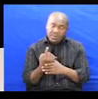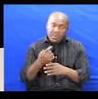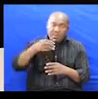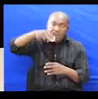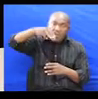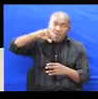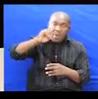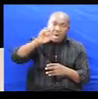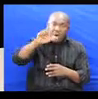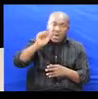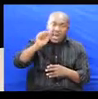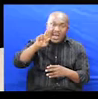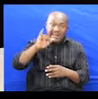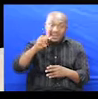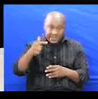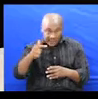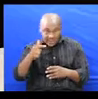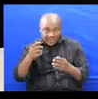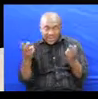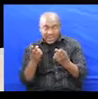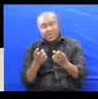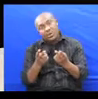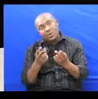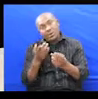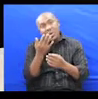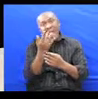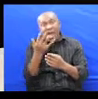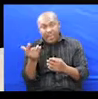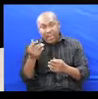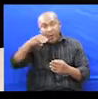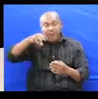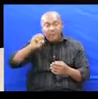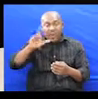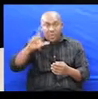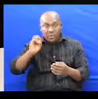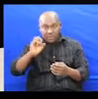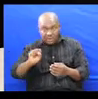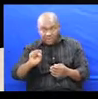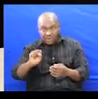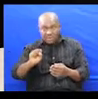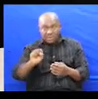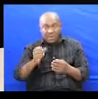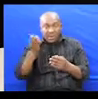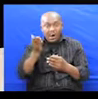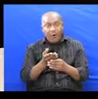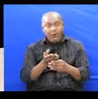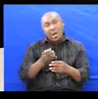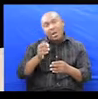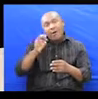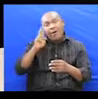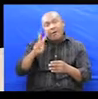molarity is equal to number of moles over volume. But we can define number of moles, refer to